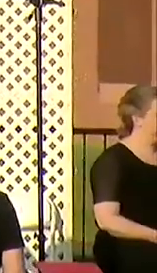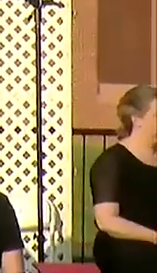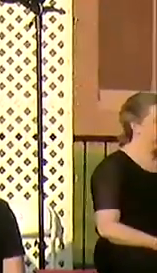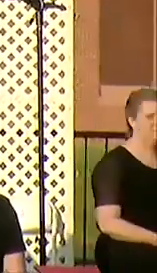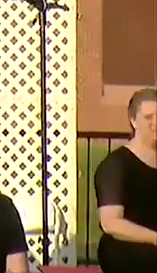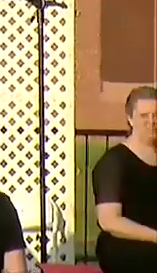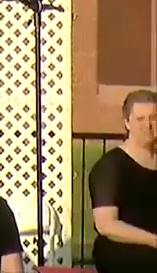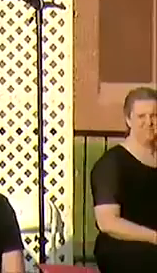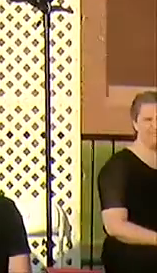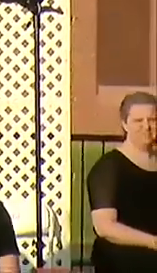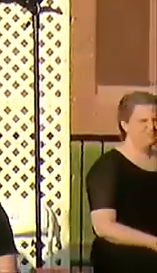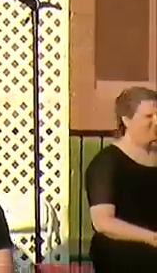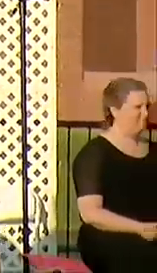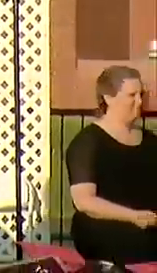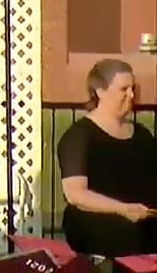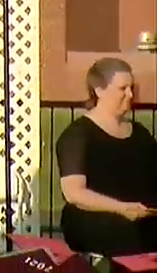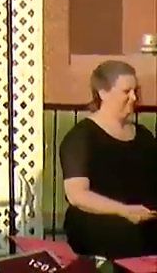Matthew Thomas Farrow.